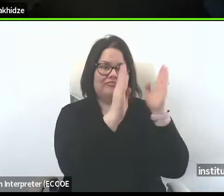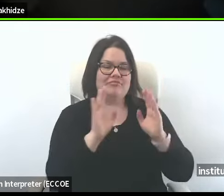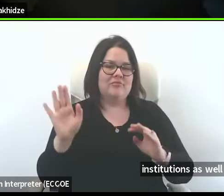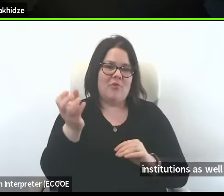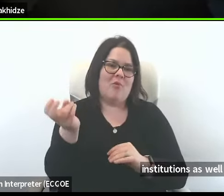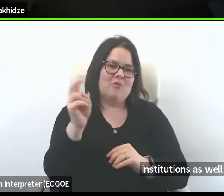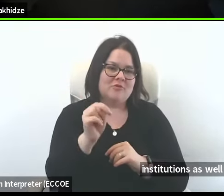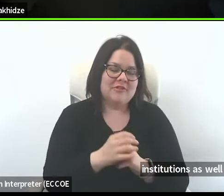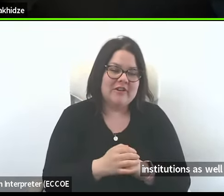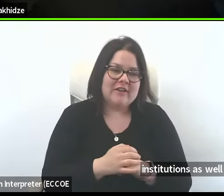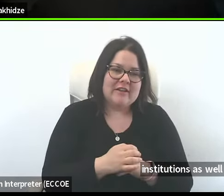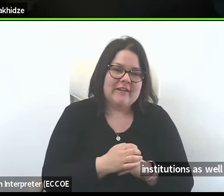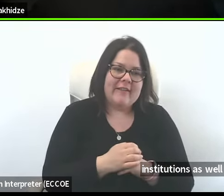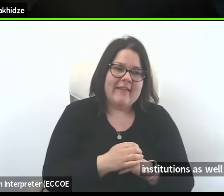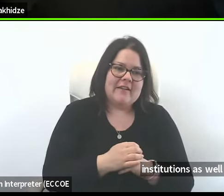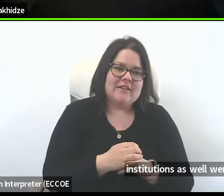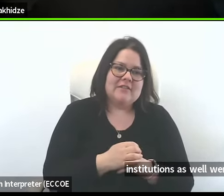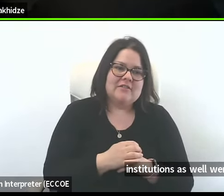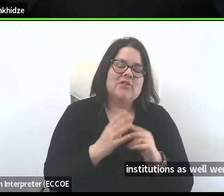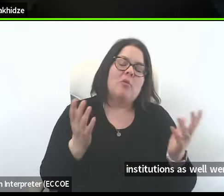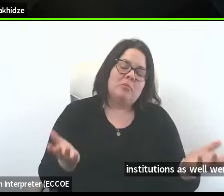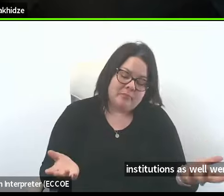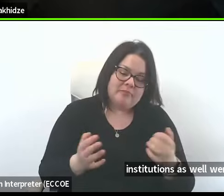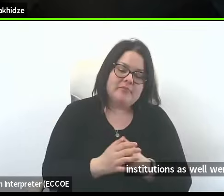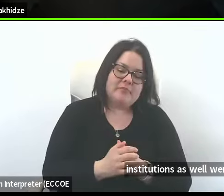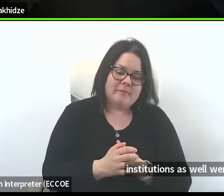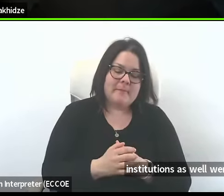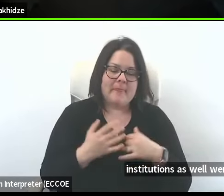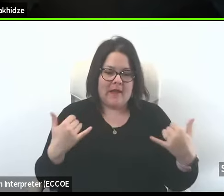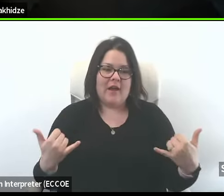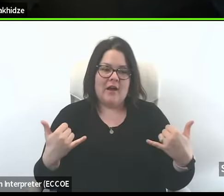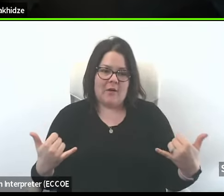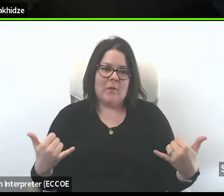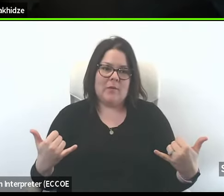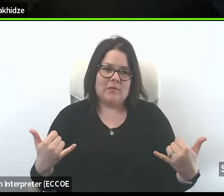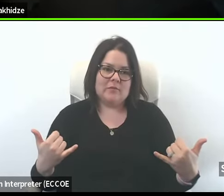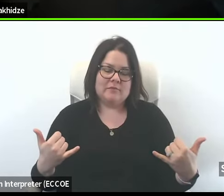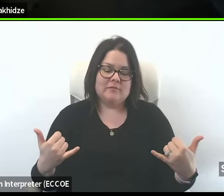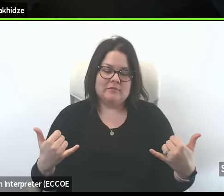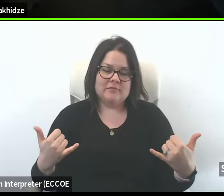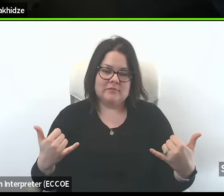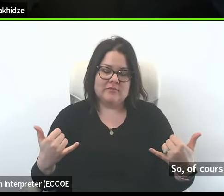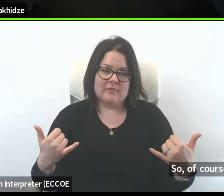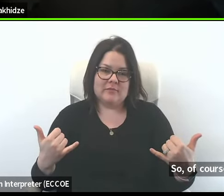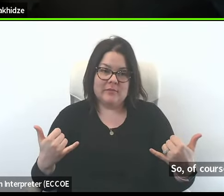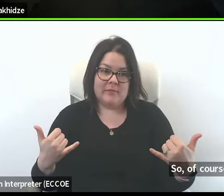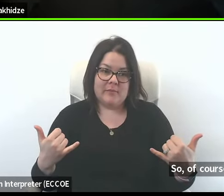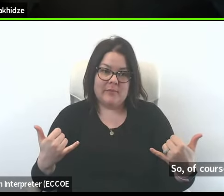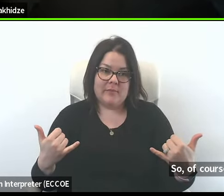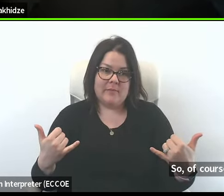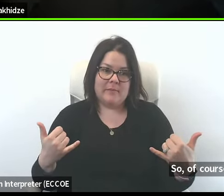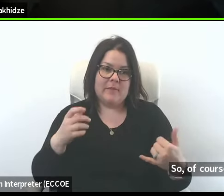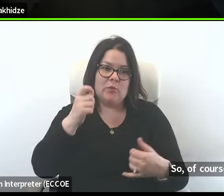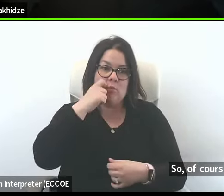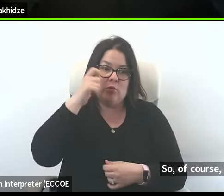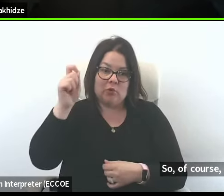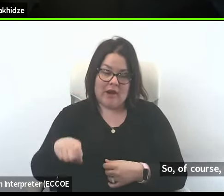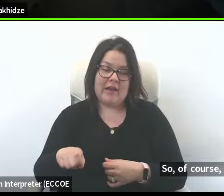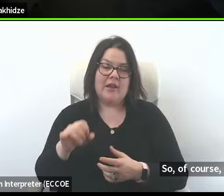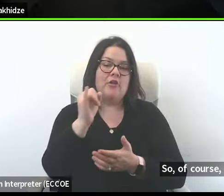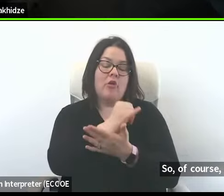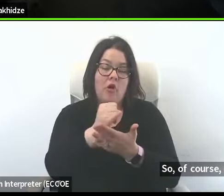So of course, now the time that Ukrainian art is has to